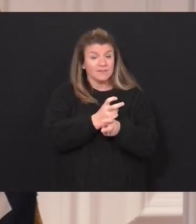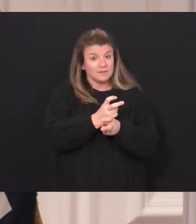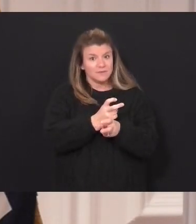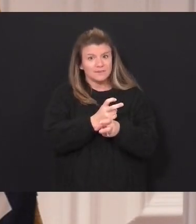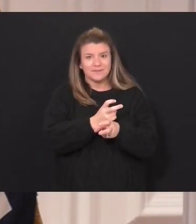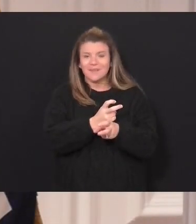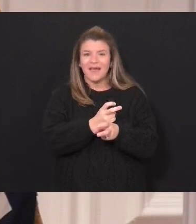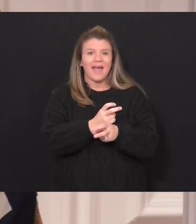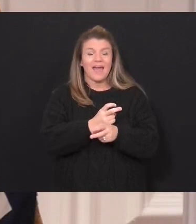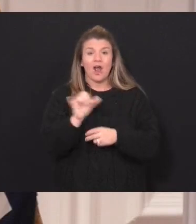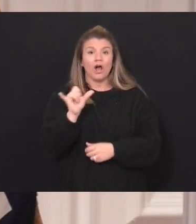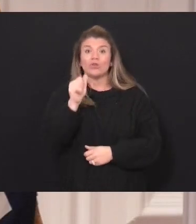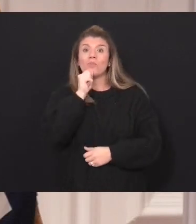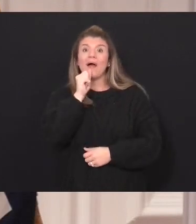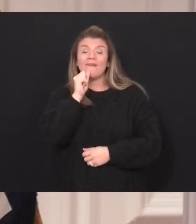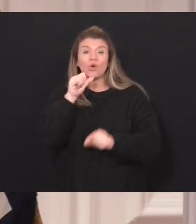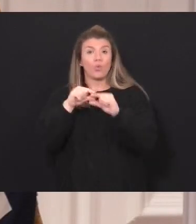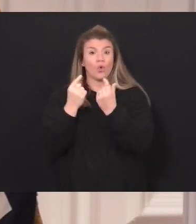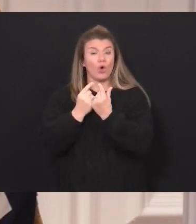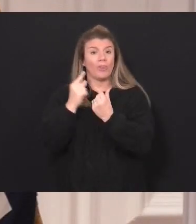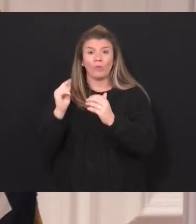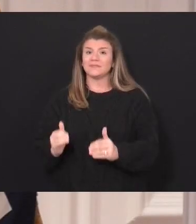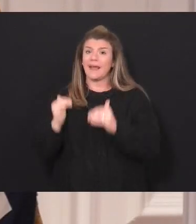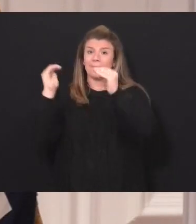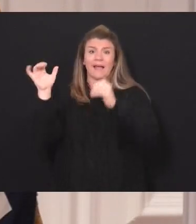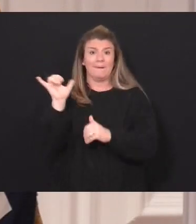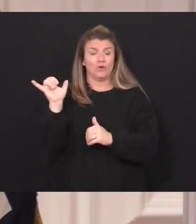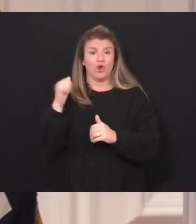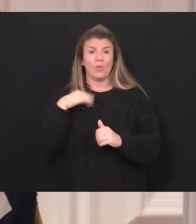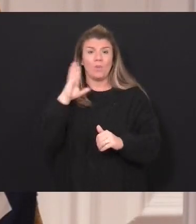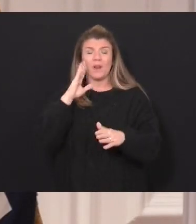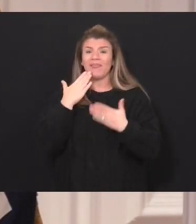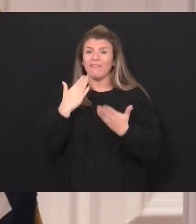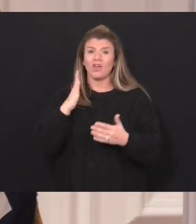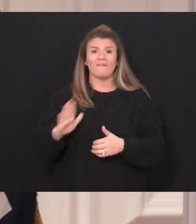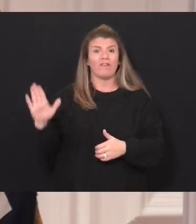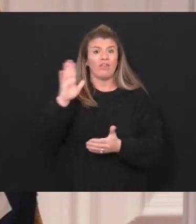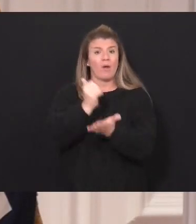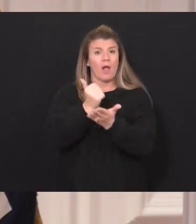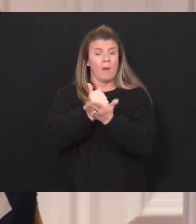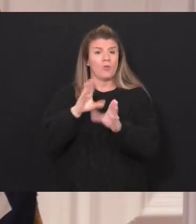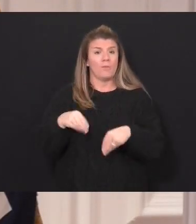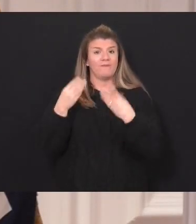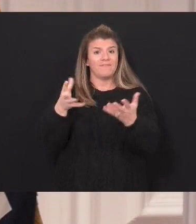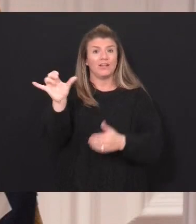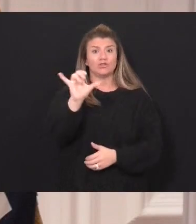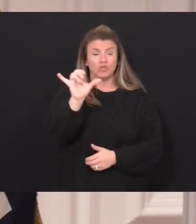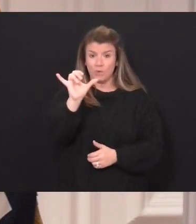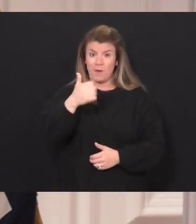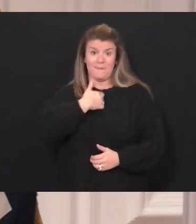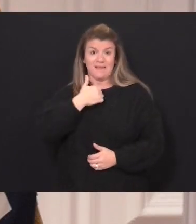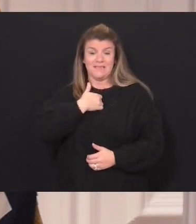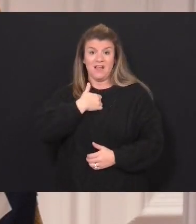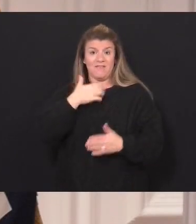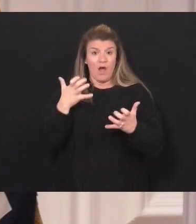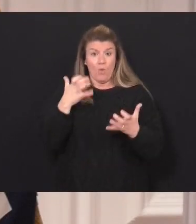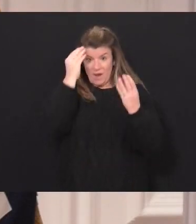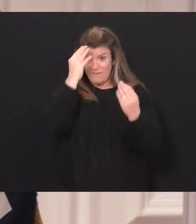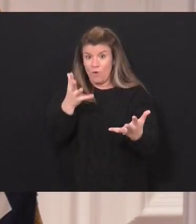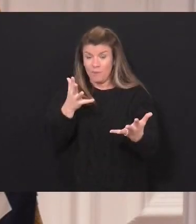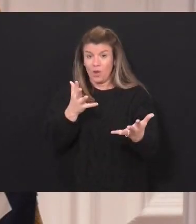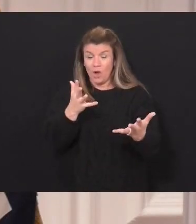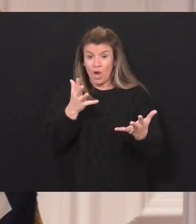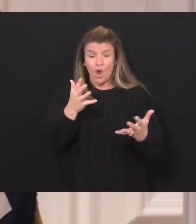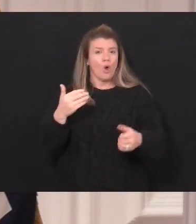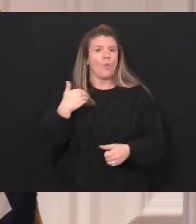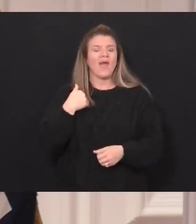private sector that have really stepped up, and we thank them for all the help that they've been providing as well. But I would say just this, that we've